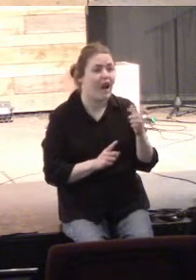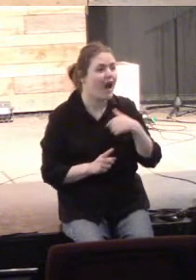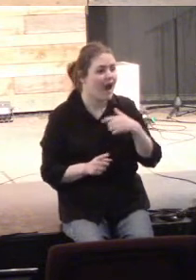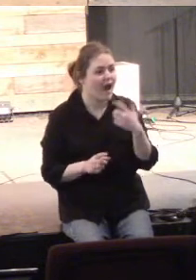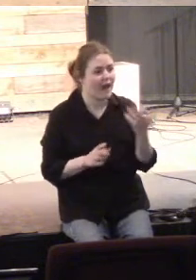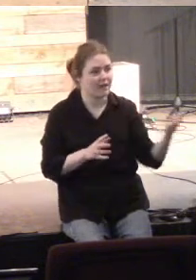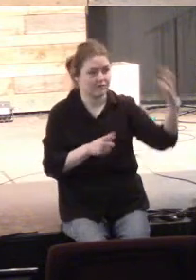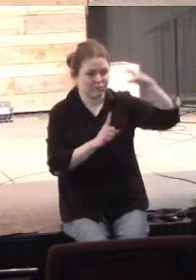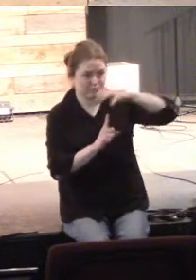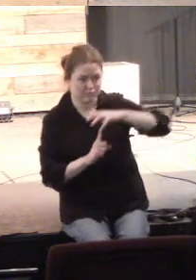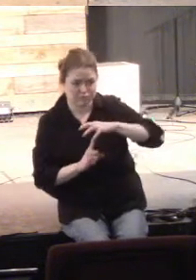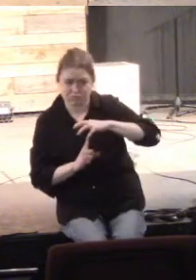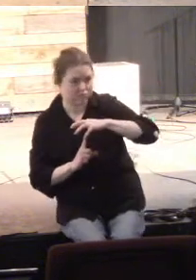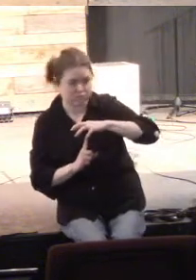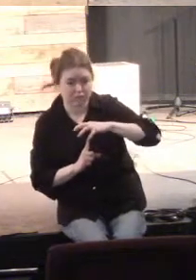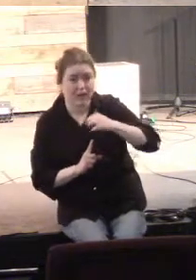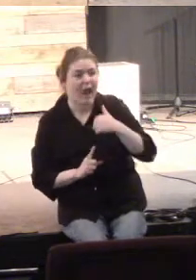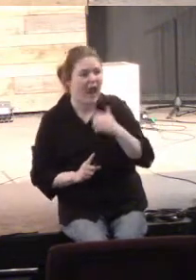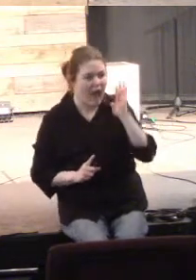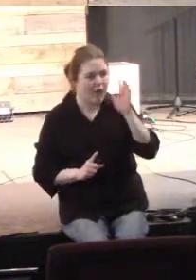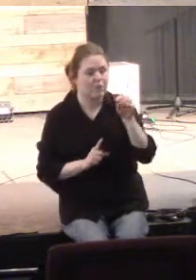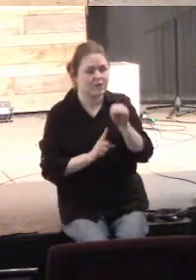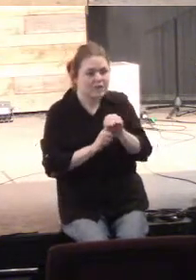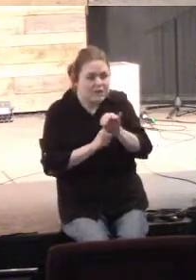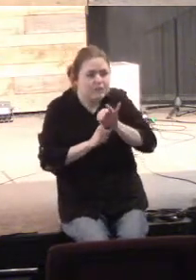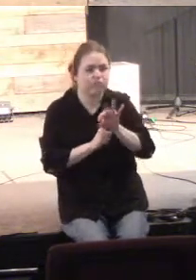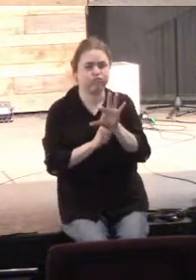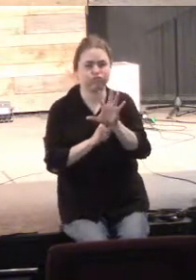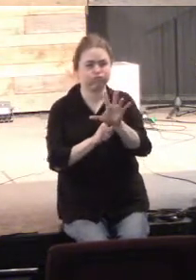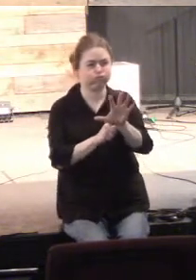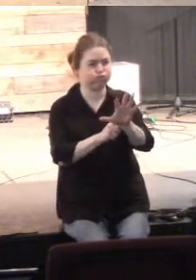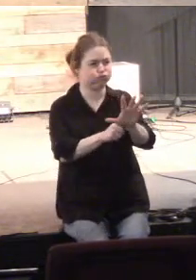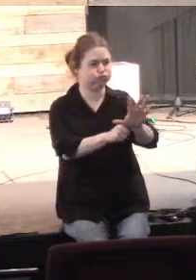No. I'm going to let it shine.